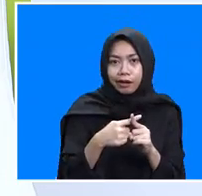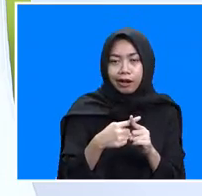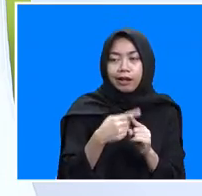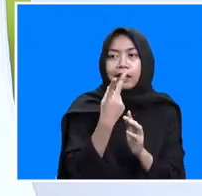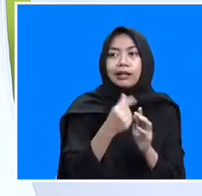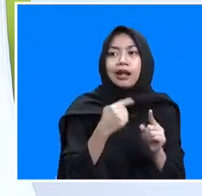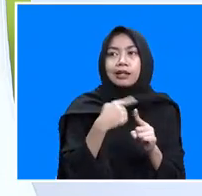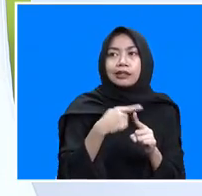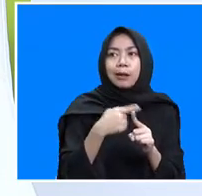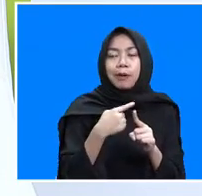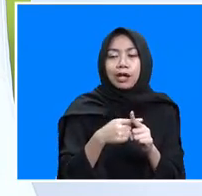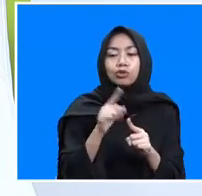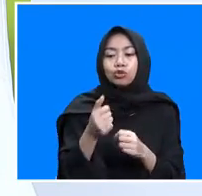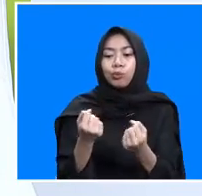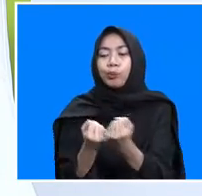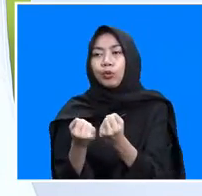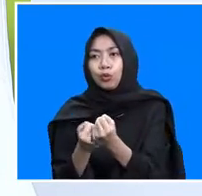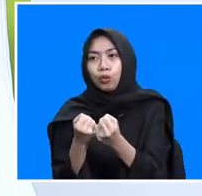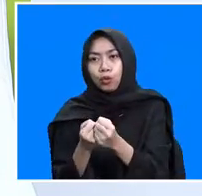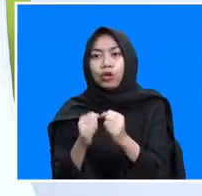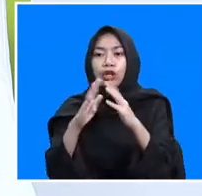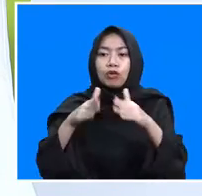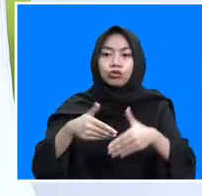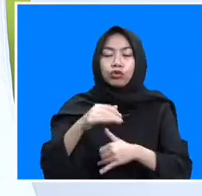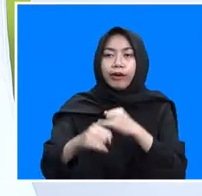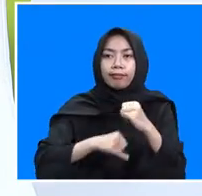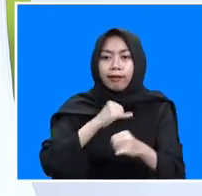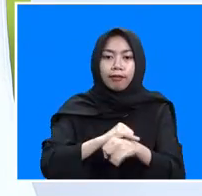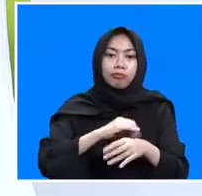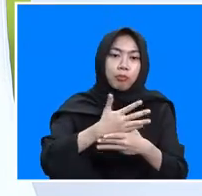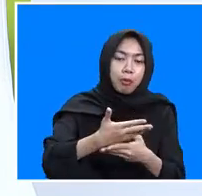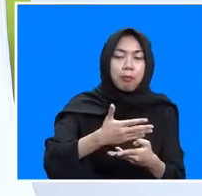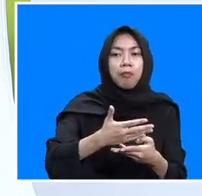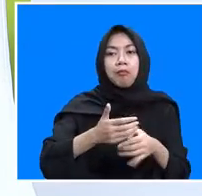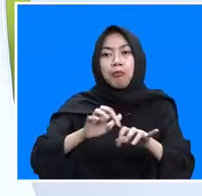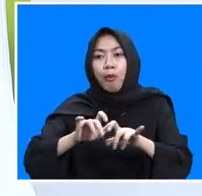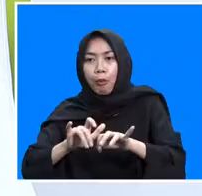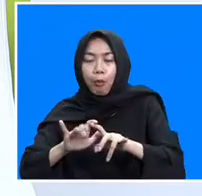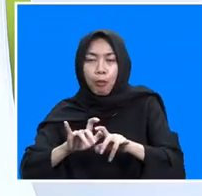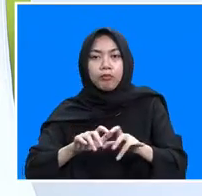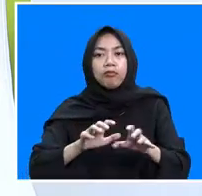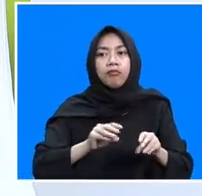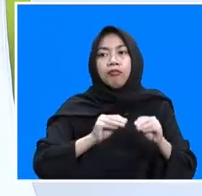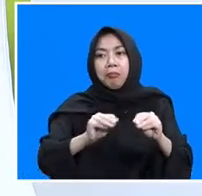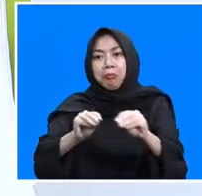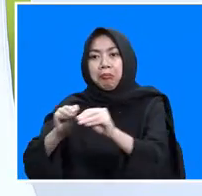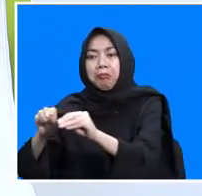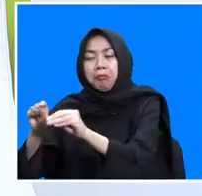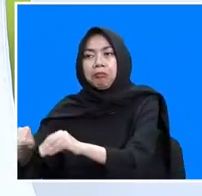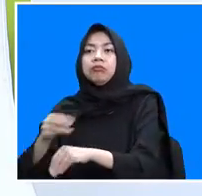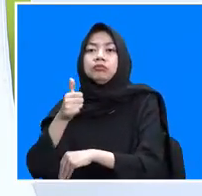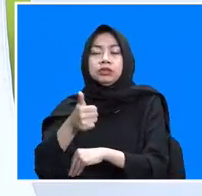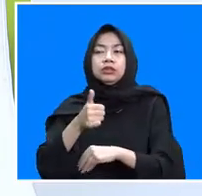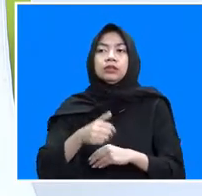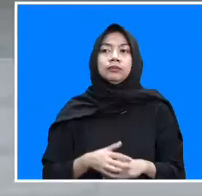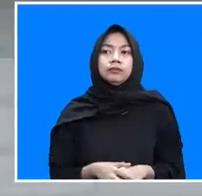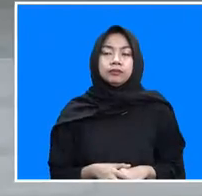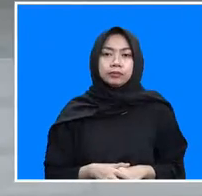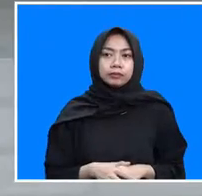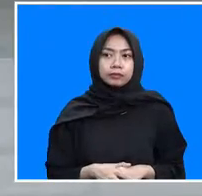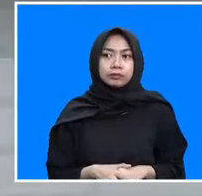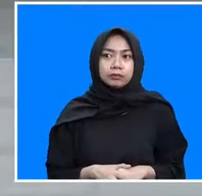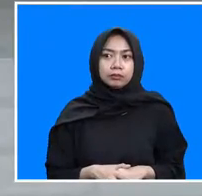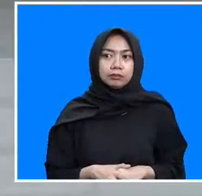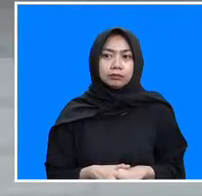around that component. We also provided them with the option around face-to-face and online learning, which